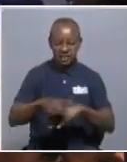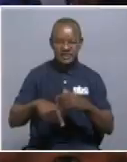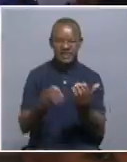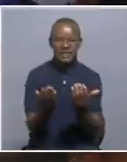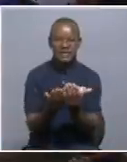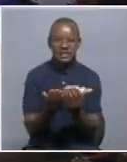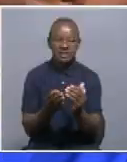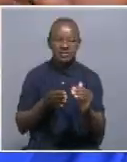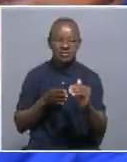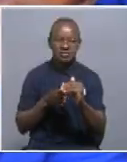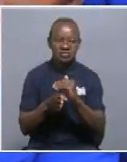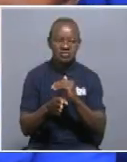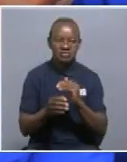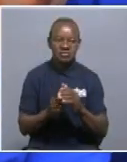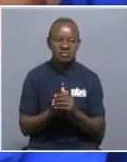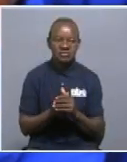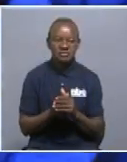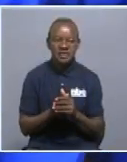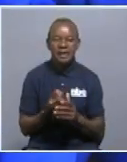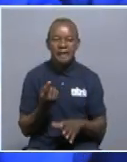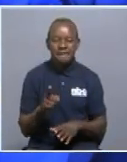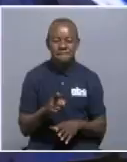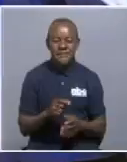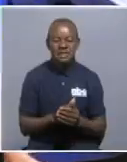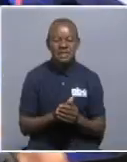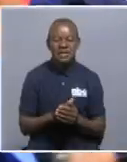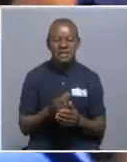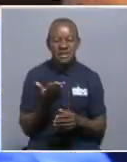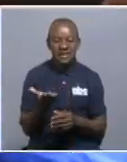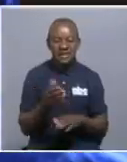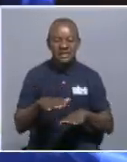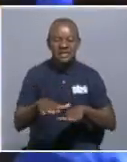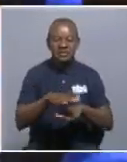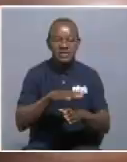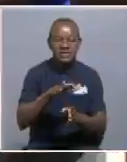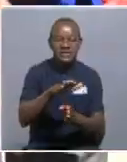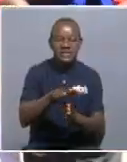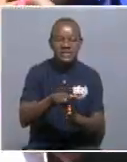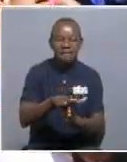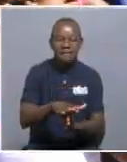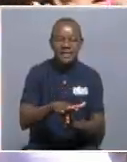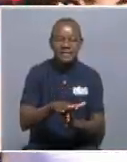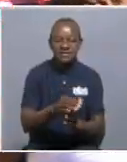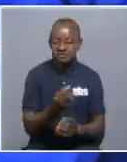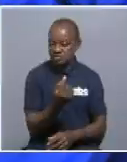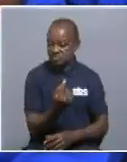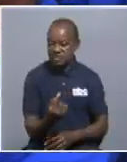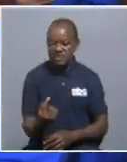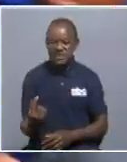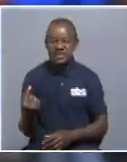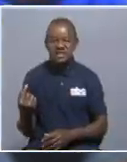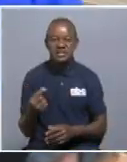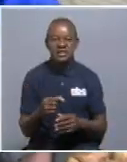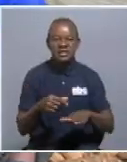similarly the same exemption applies to work environments where you would find a gathering of more than 10 people. So clearly there is an exemption under